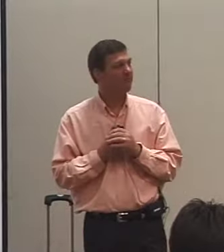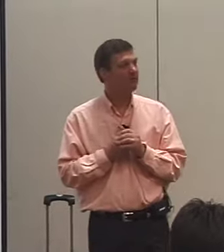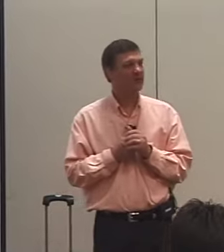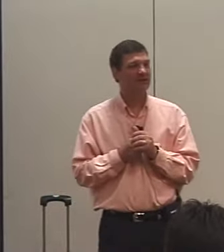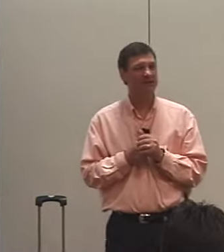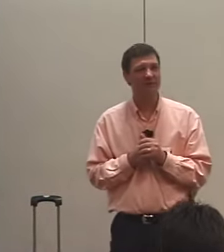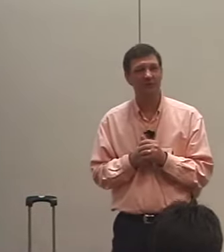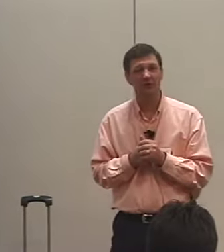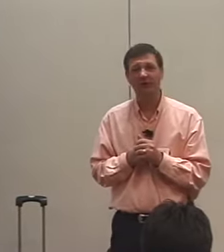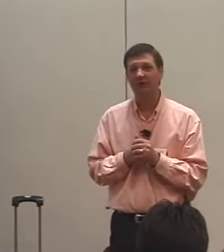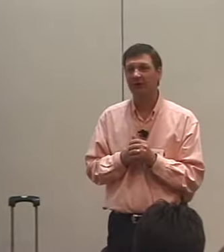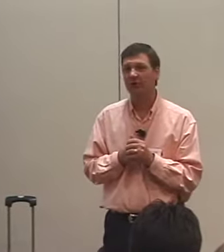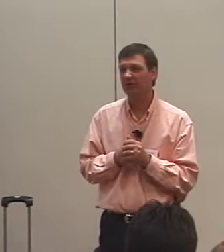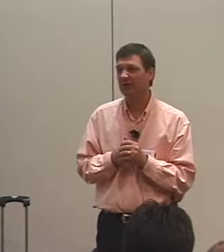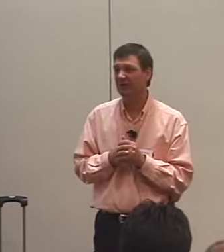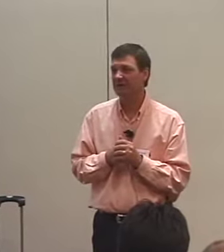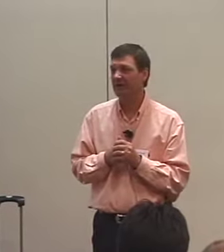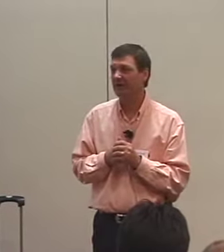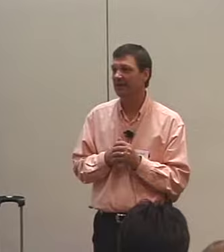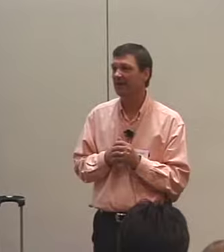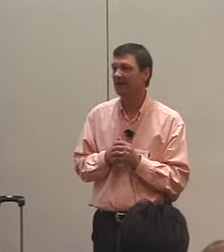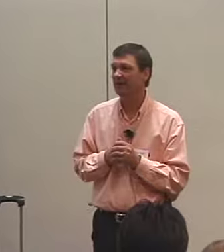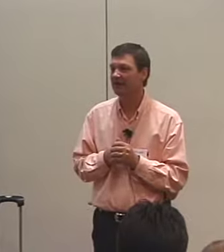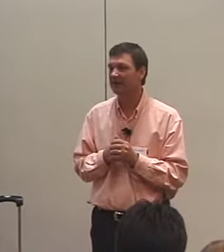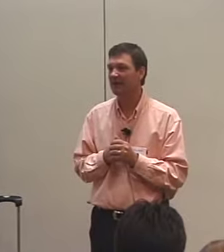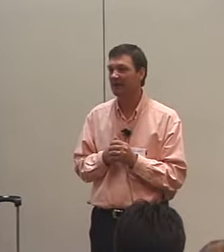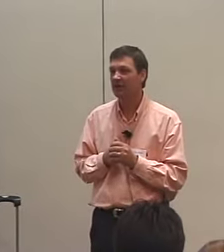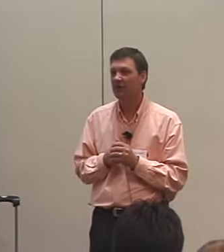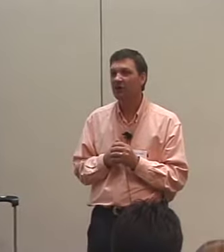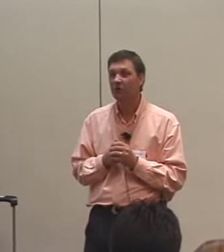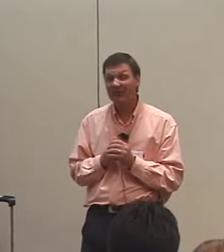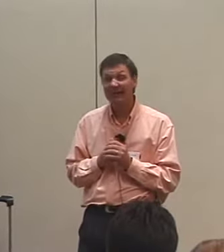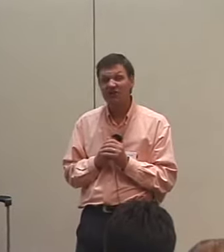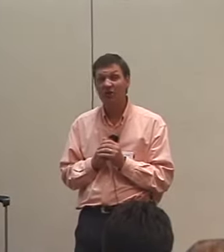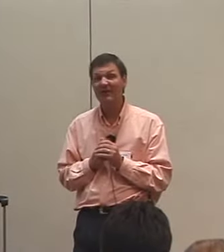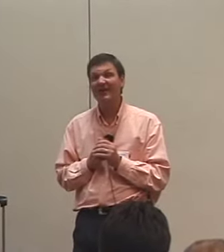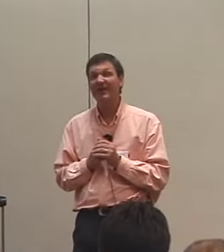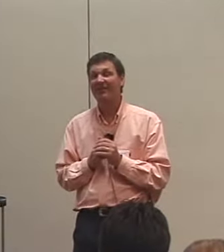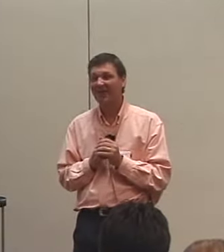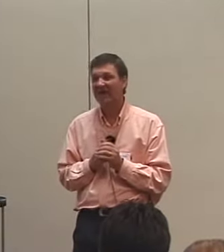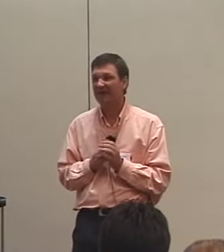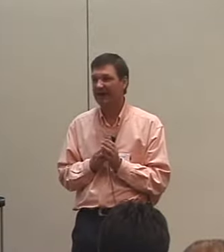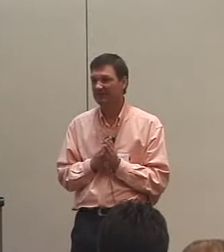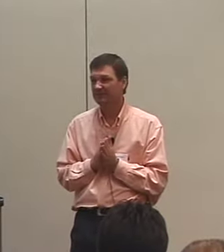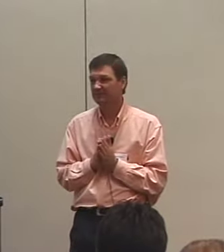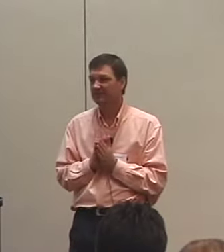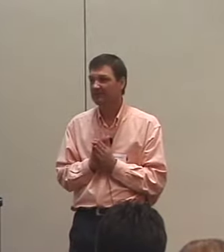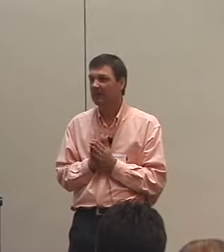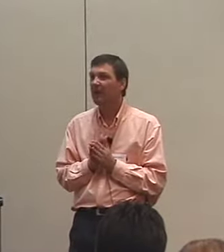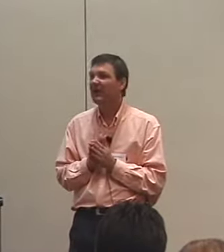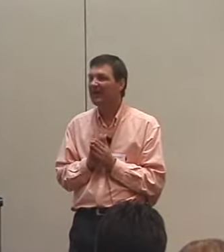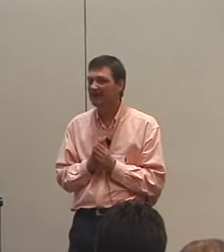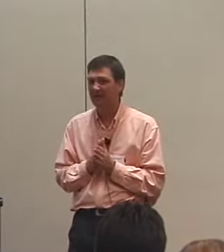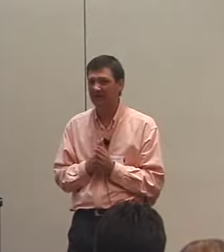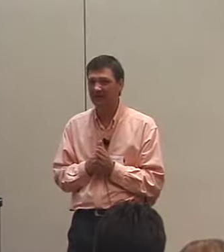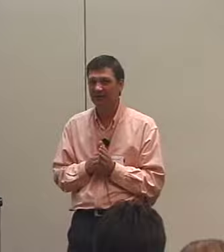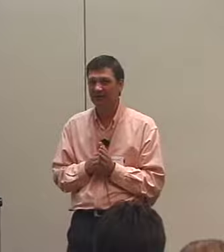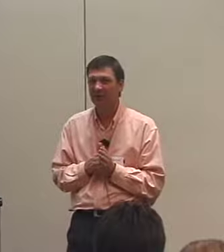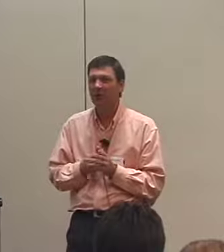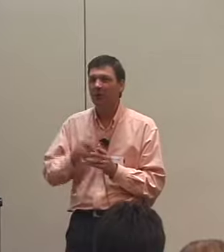We've been doing this in schools all over the US and Canada, and we've got the data. We can do it that fast.